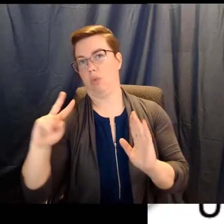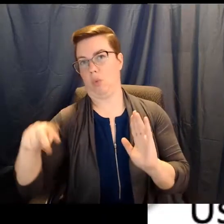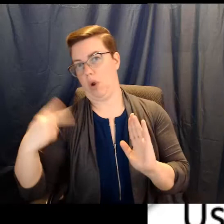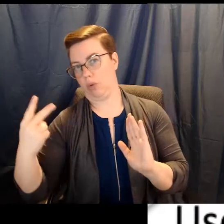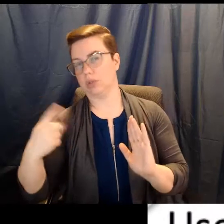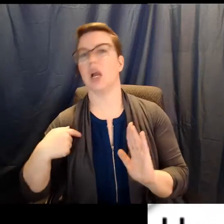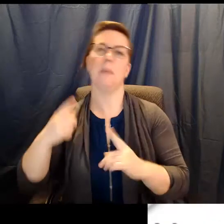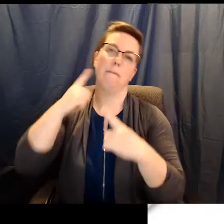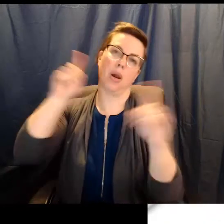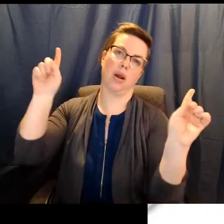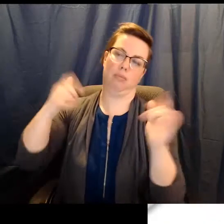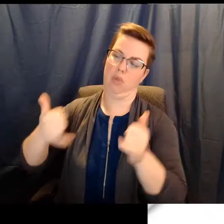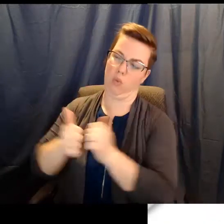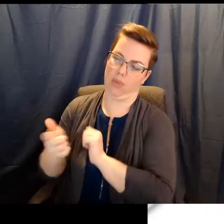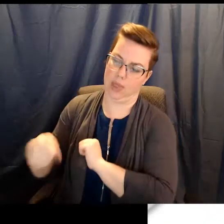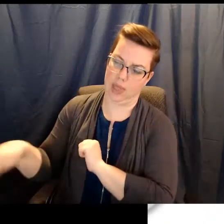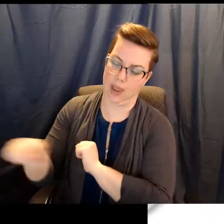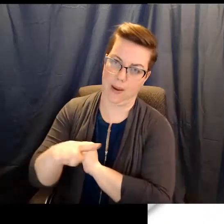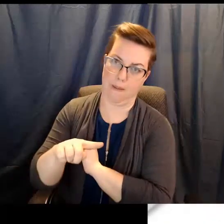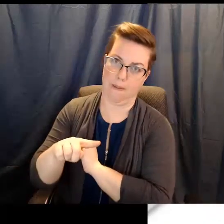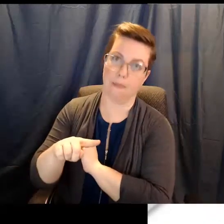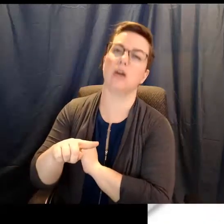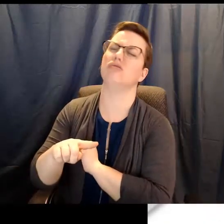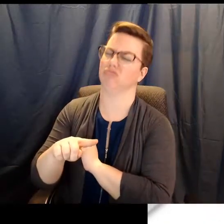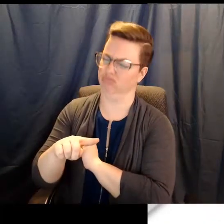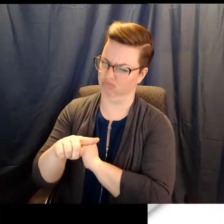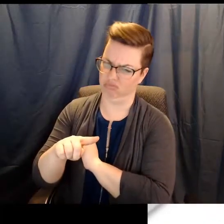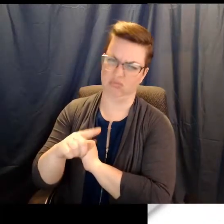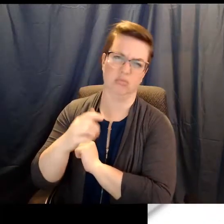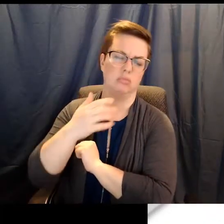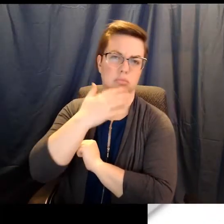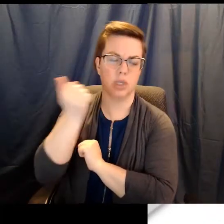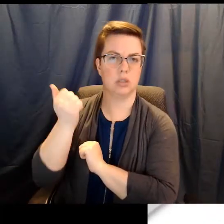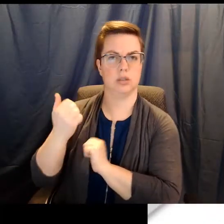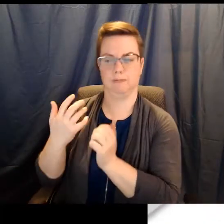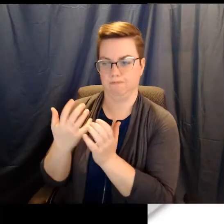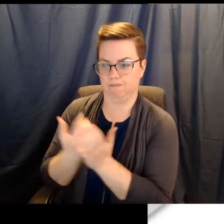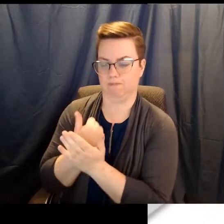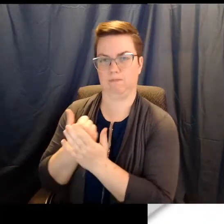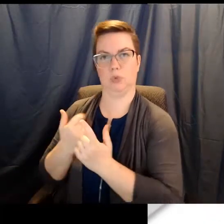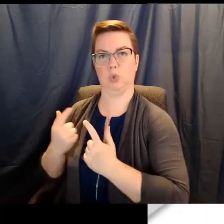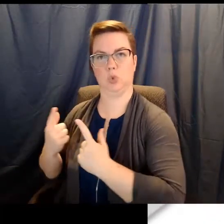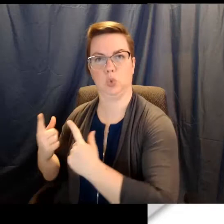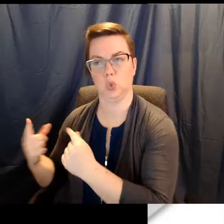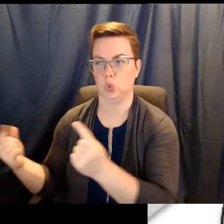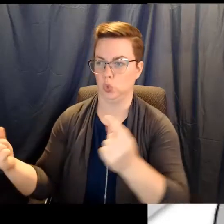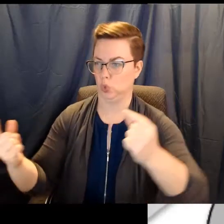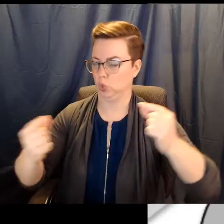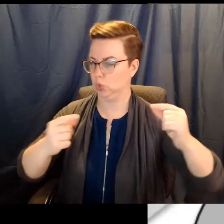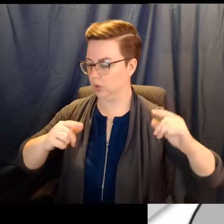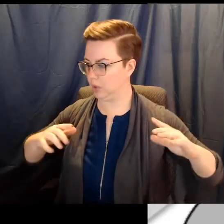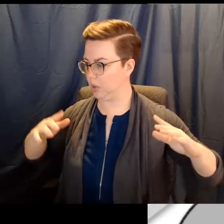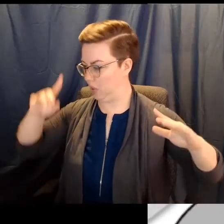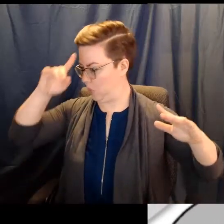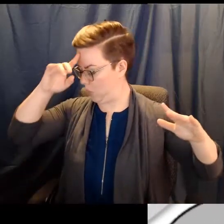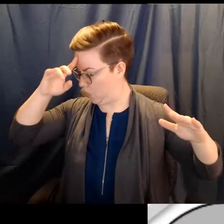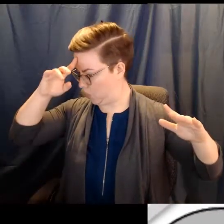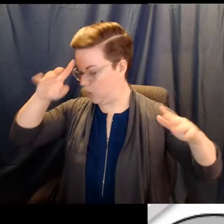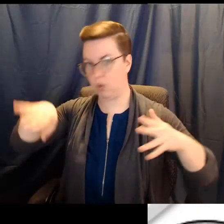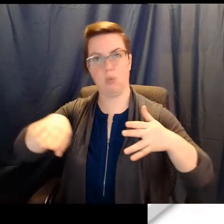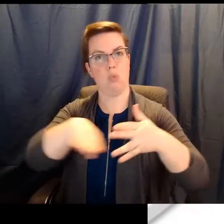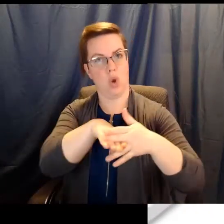Find different uses of your time. When you are getting up to go do other things, to take a break from your work, to refresh your